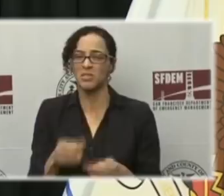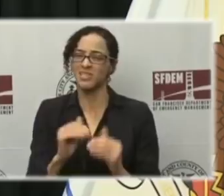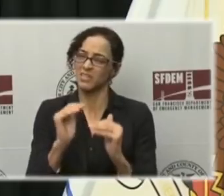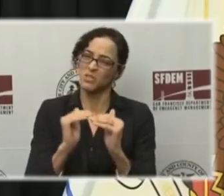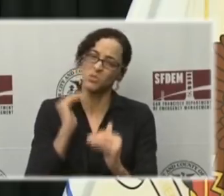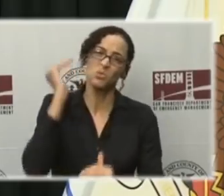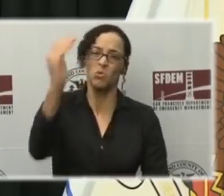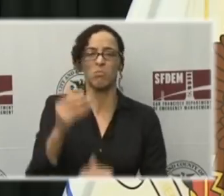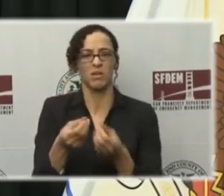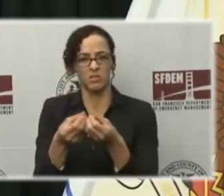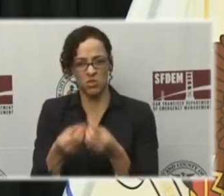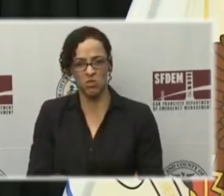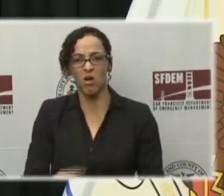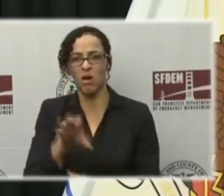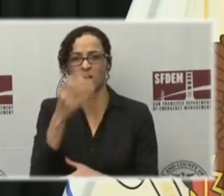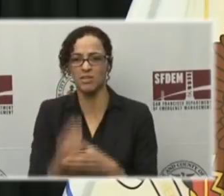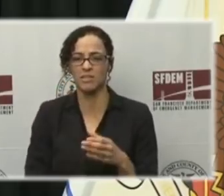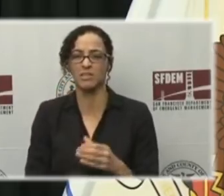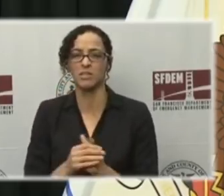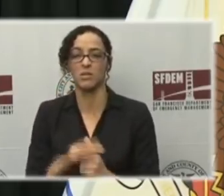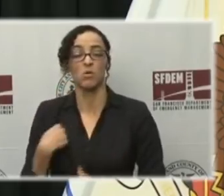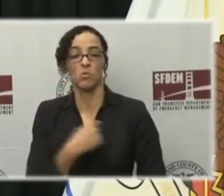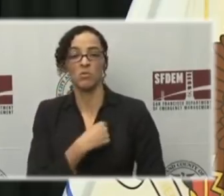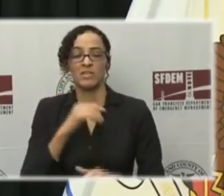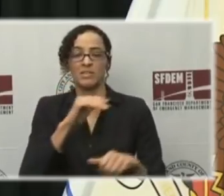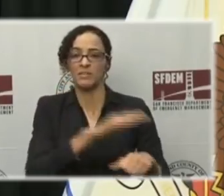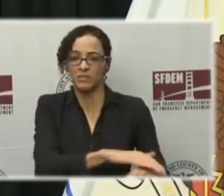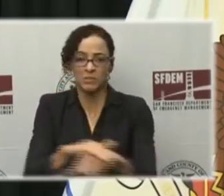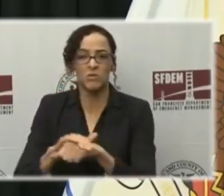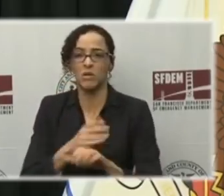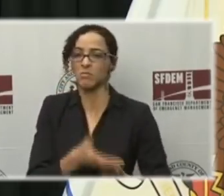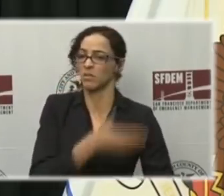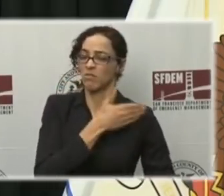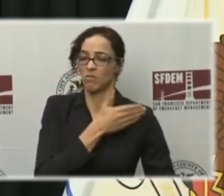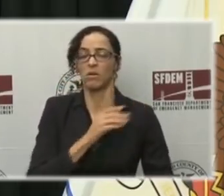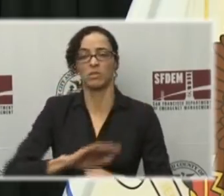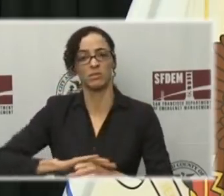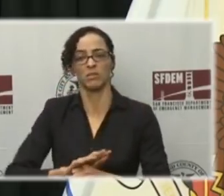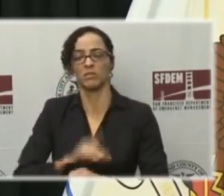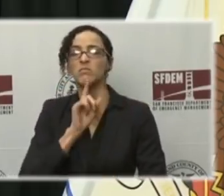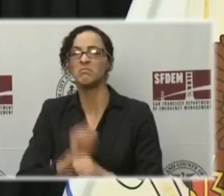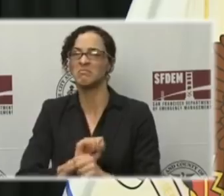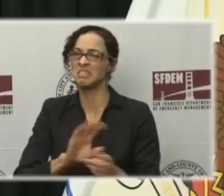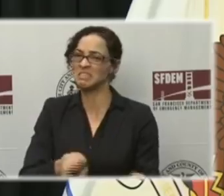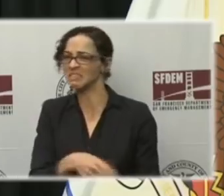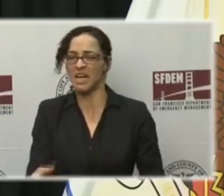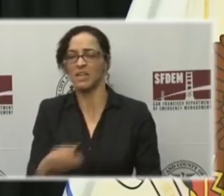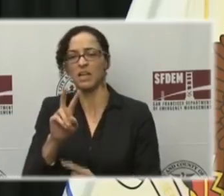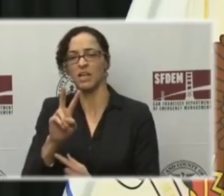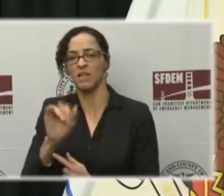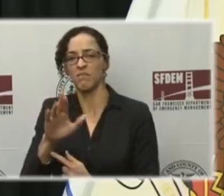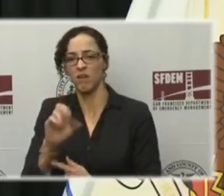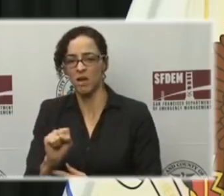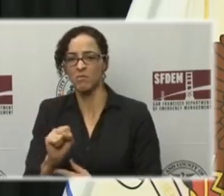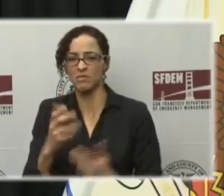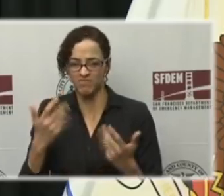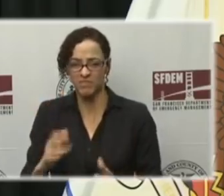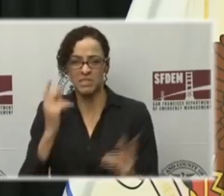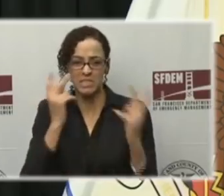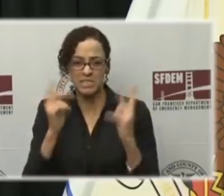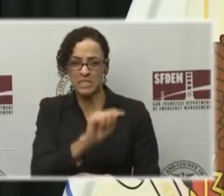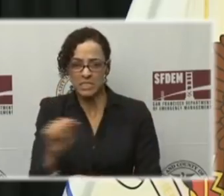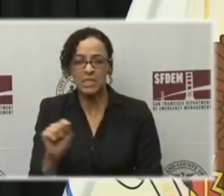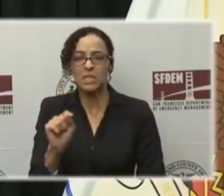before, this is a very deadly virus, as you are seeing, not just in San Francisco, but throughout the country. And the reason why we have